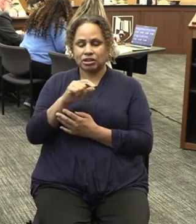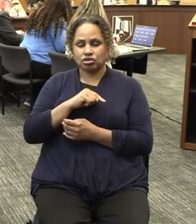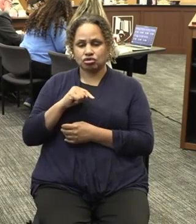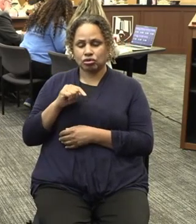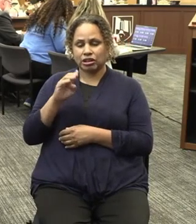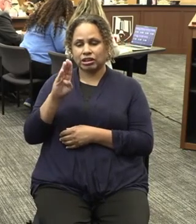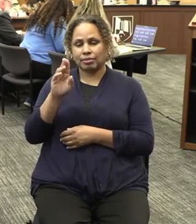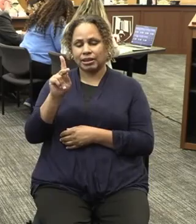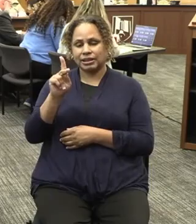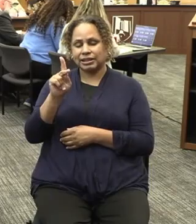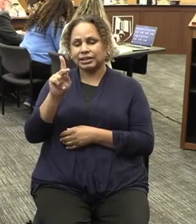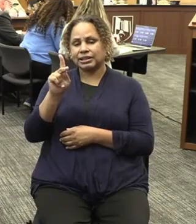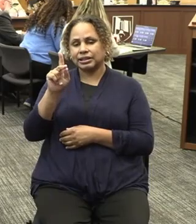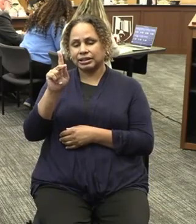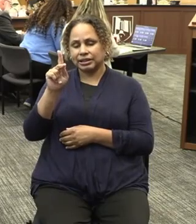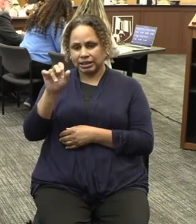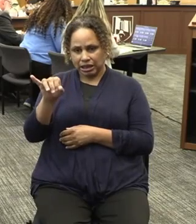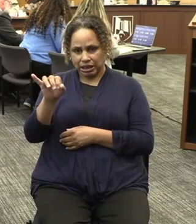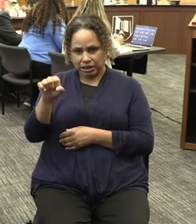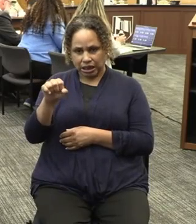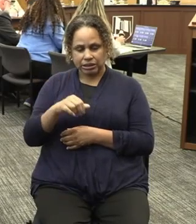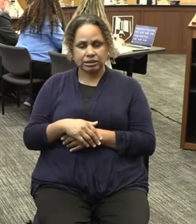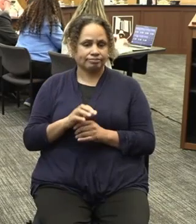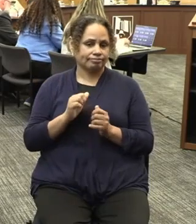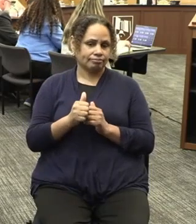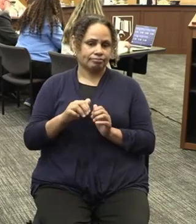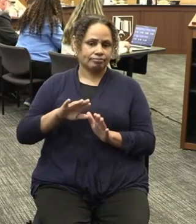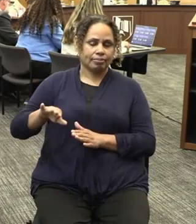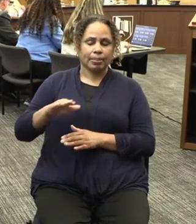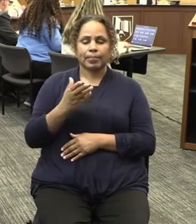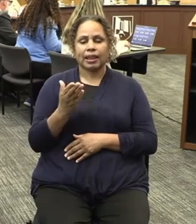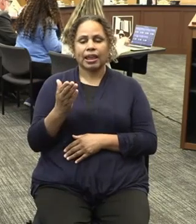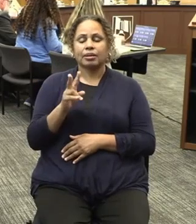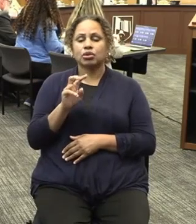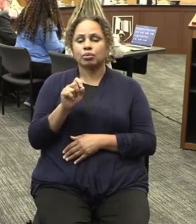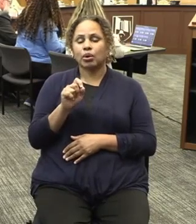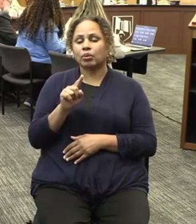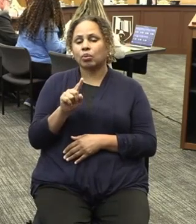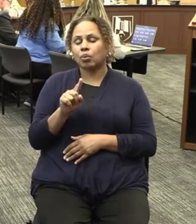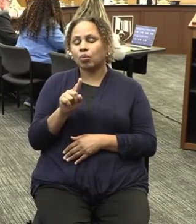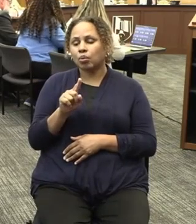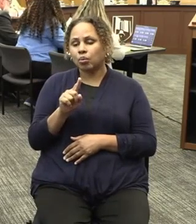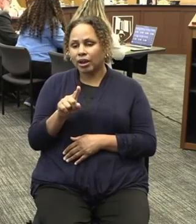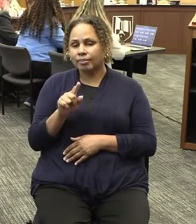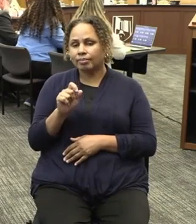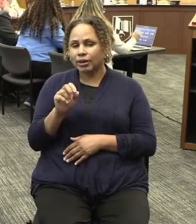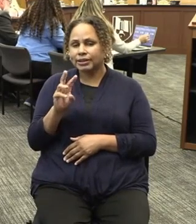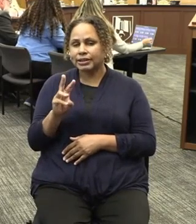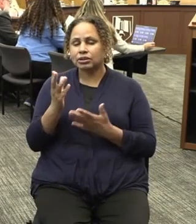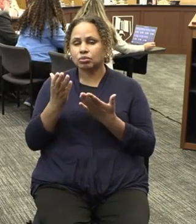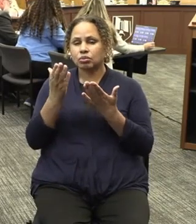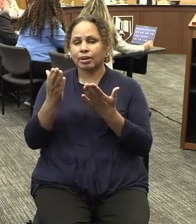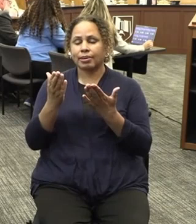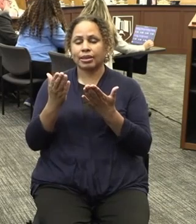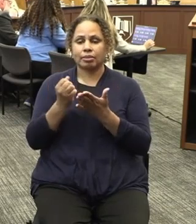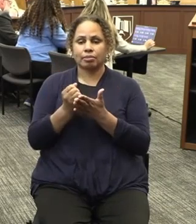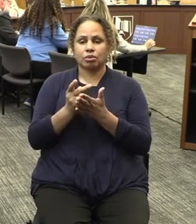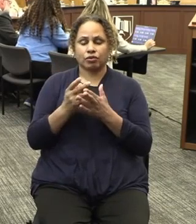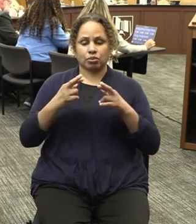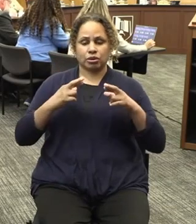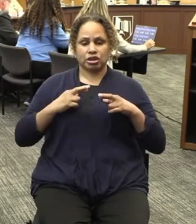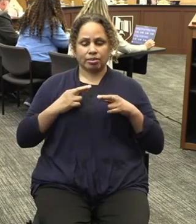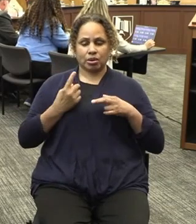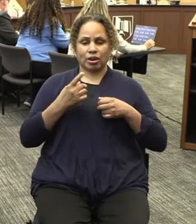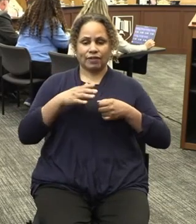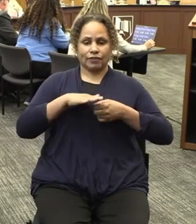trustee Bazinski, Yes. motion carries. Item 2.1.6, recommending the approval of retirement of one full-time professor of